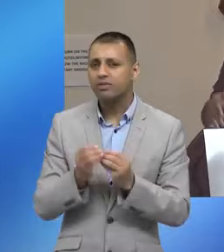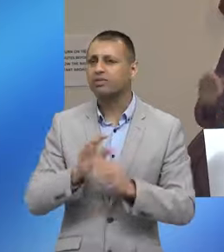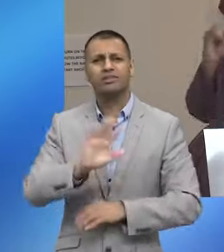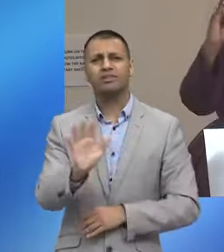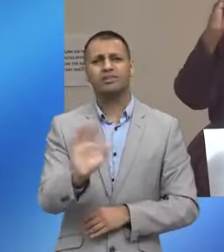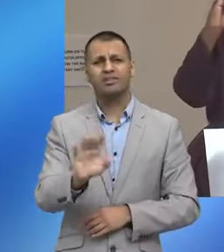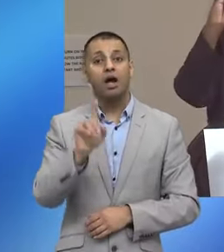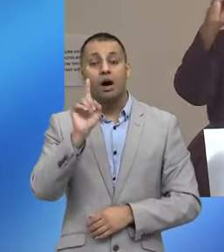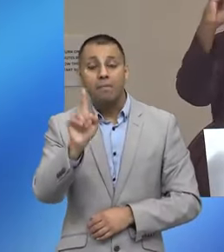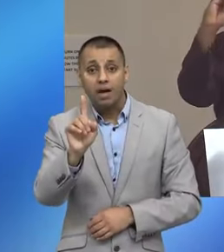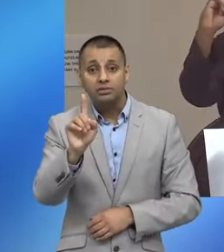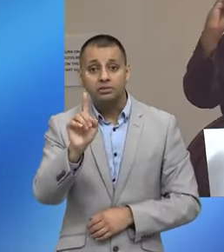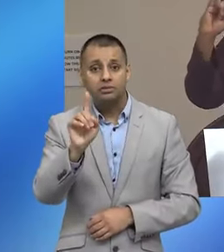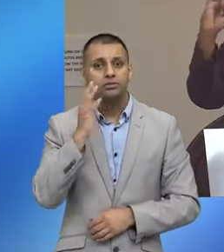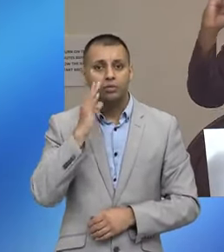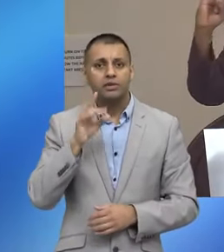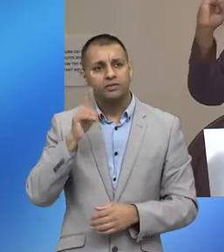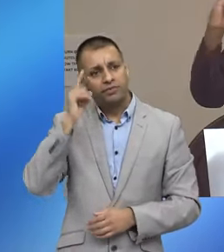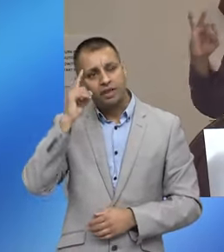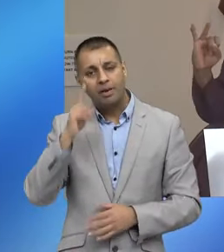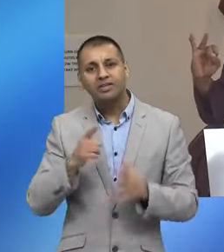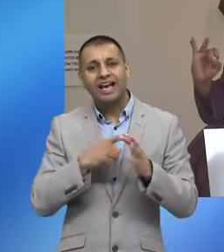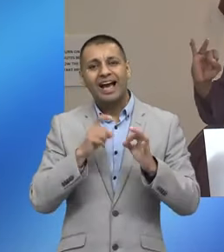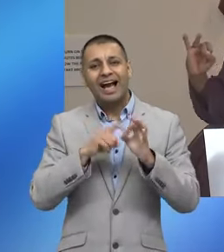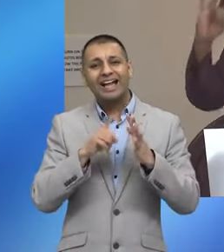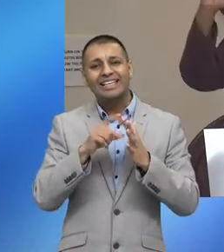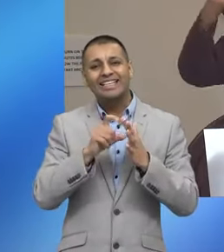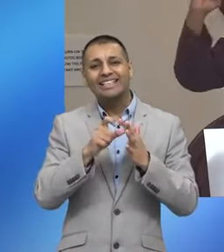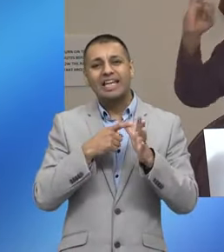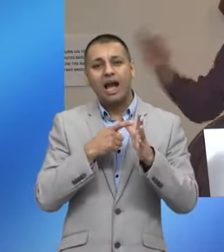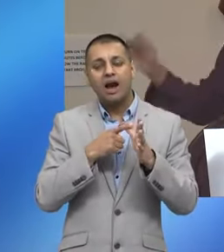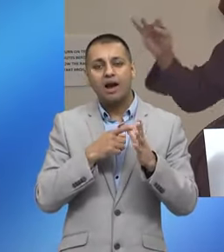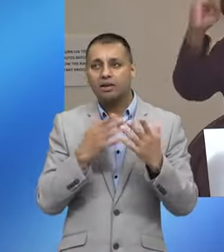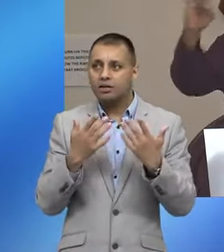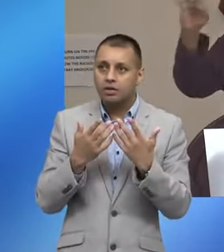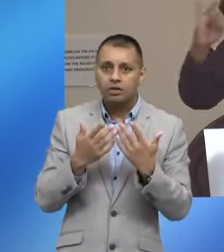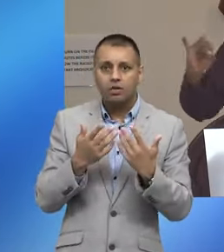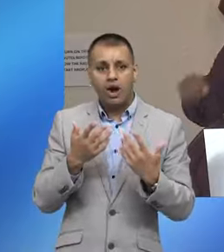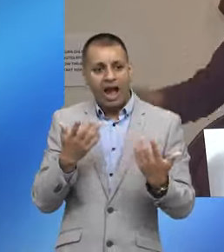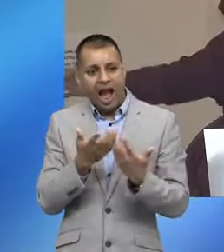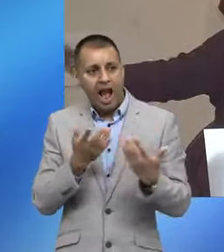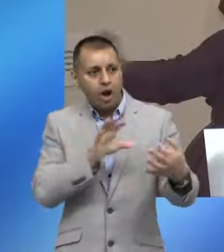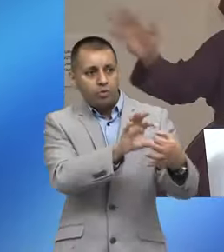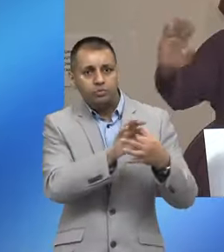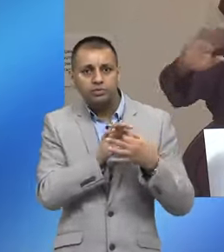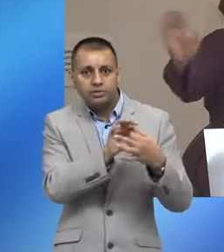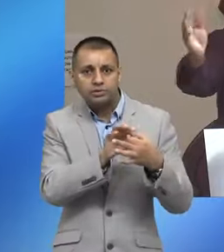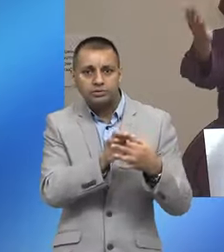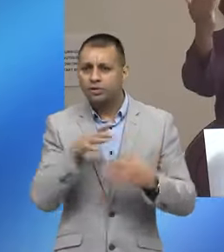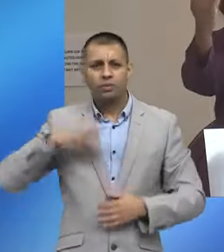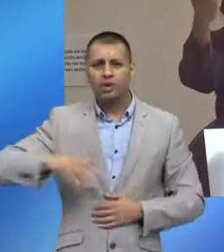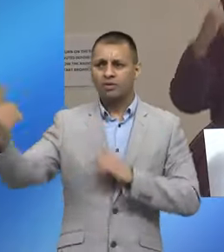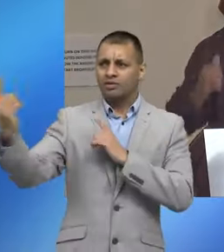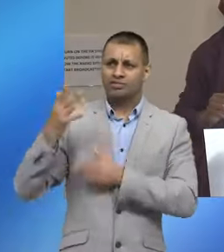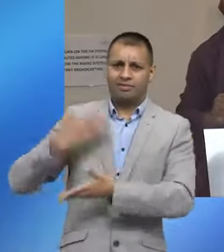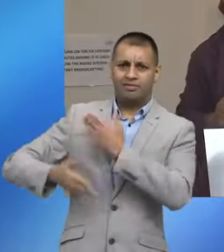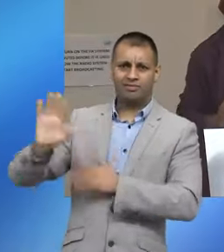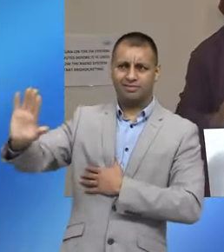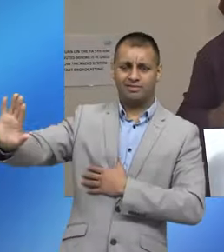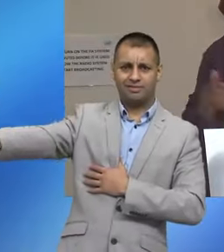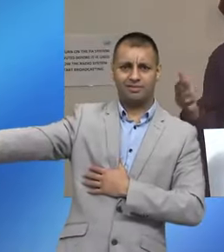But when it comes to the ibadat in al-Islam and the aqidah, the ibadat and how to deal with people, we don't need anyone coming to tell